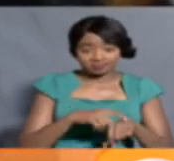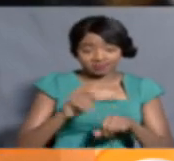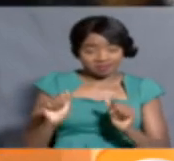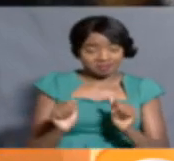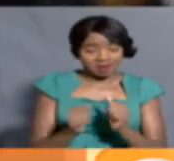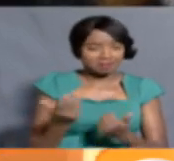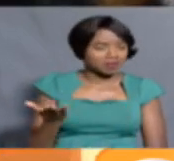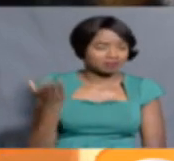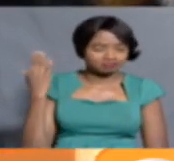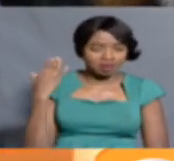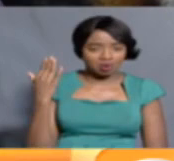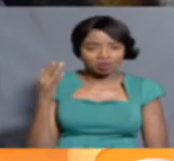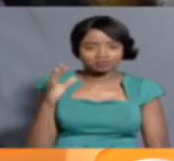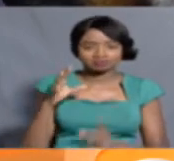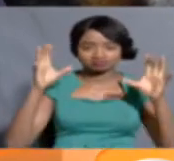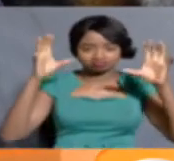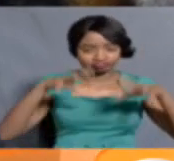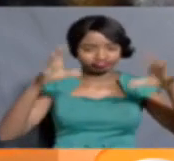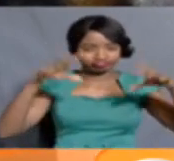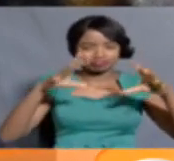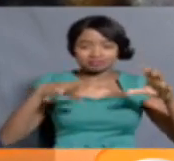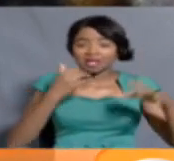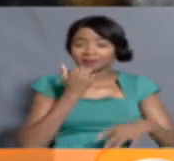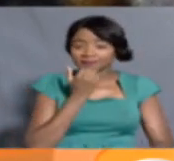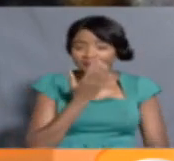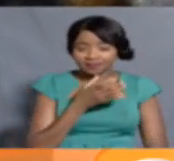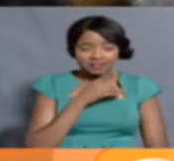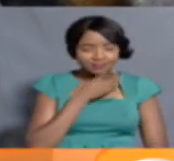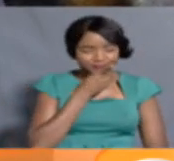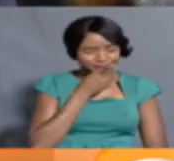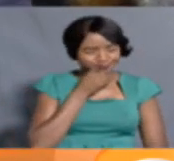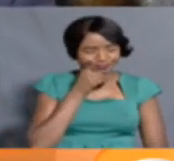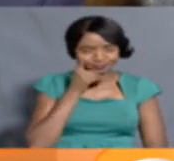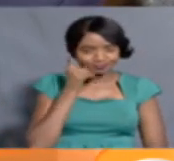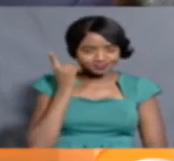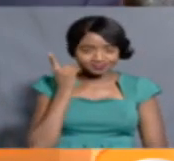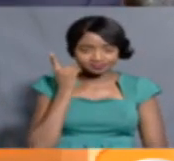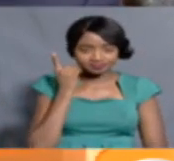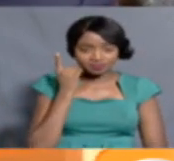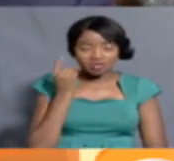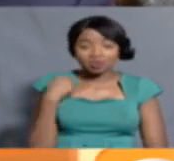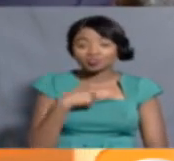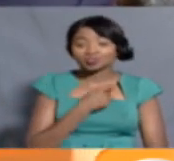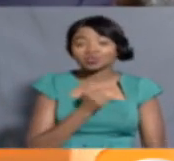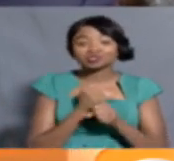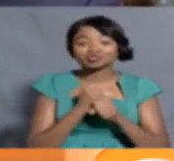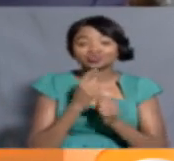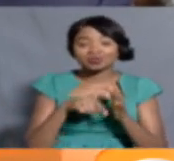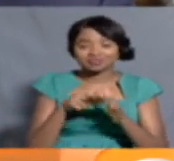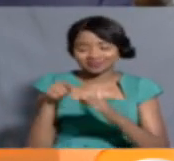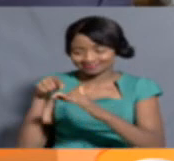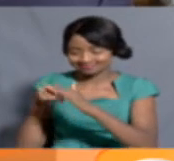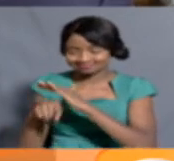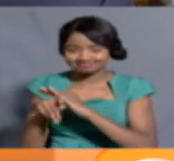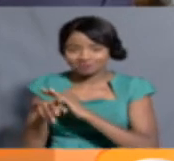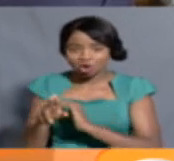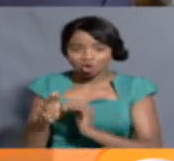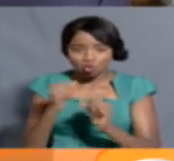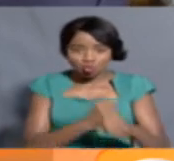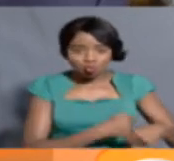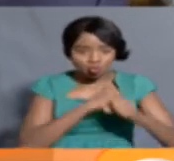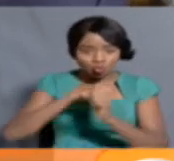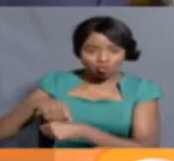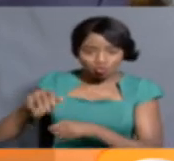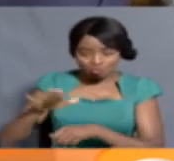seen rains for a while. We are told to go to Uhuru Park to pray. Oh, maombi ya